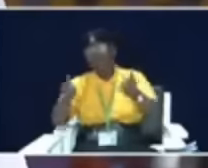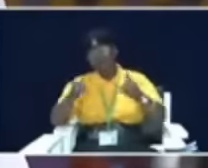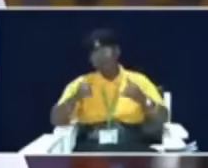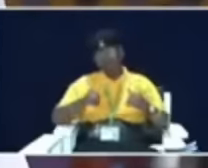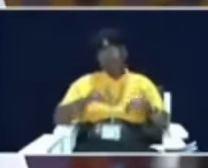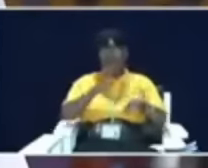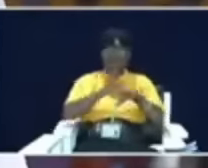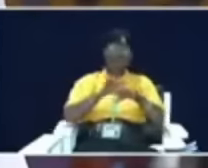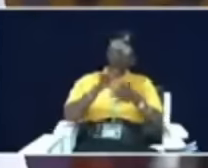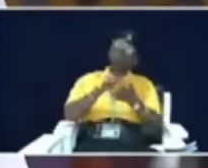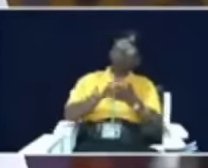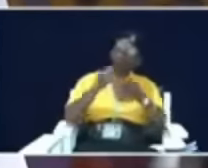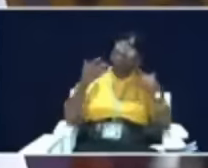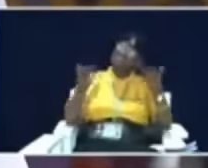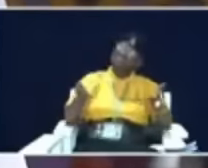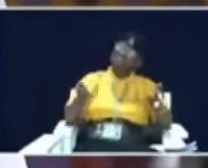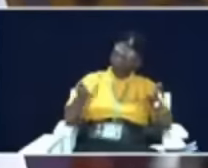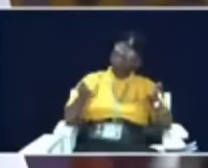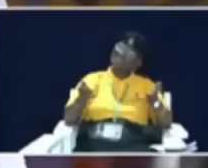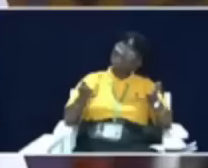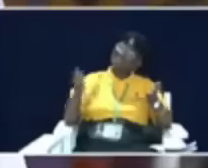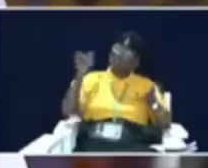After all, they are not asking you to pay for it."